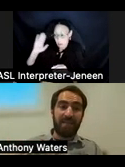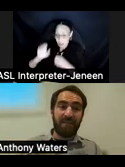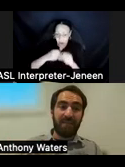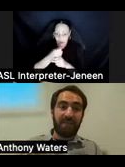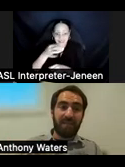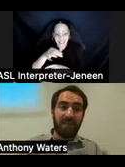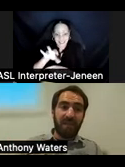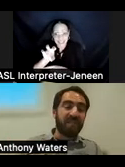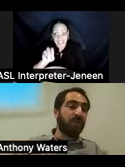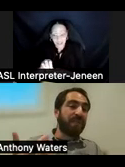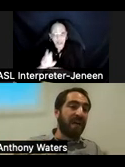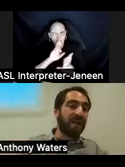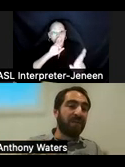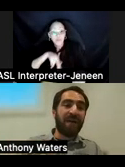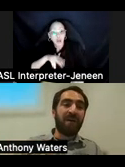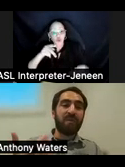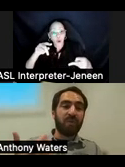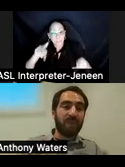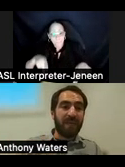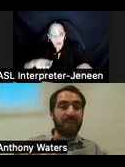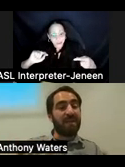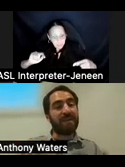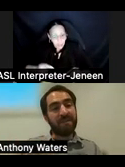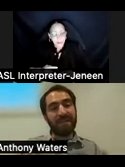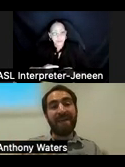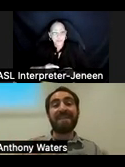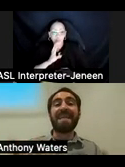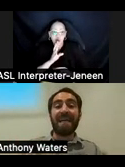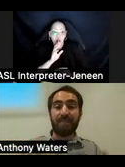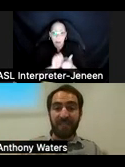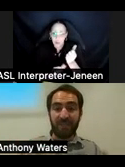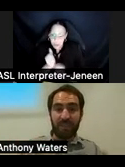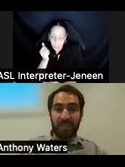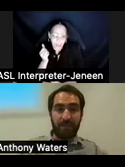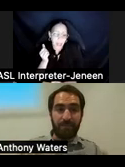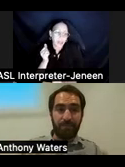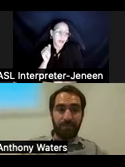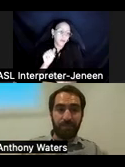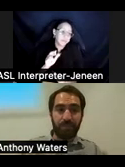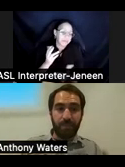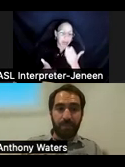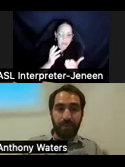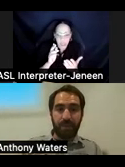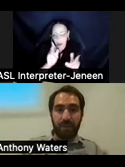pain. And so when we talk about suicide, we talk about somebody having died by suicide.